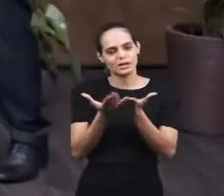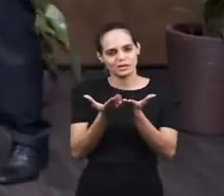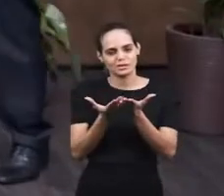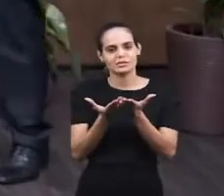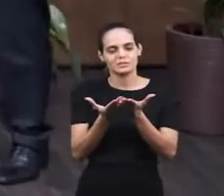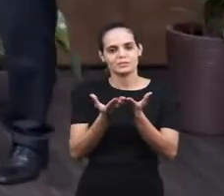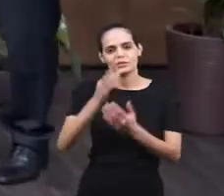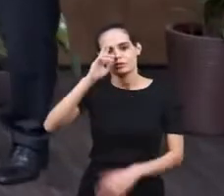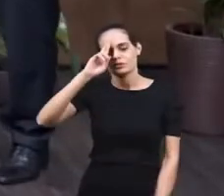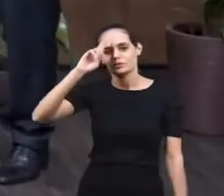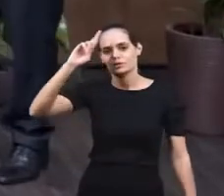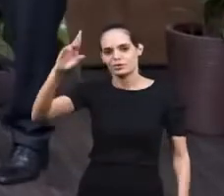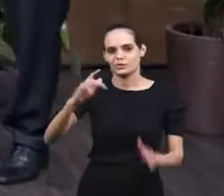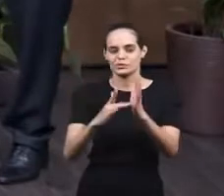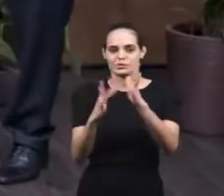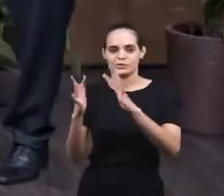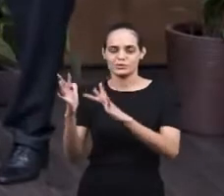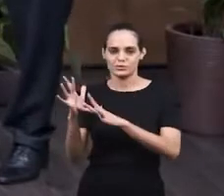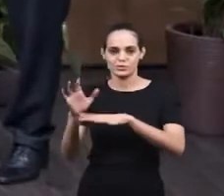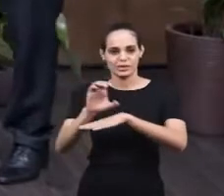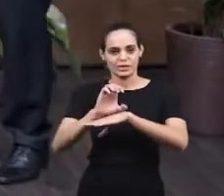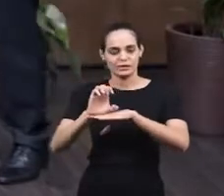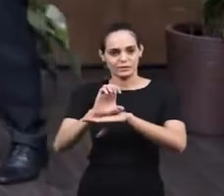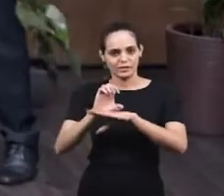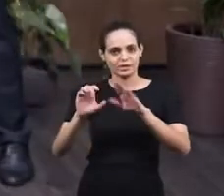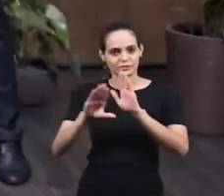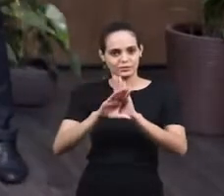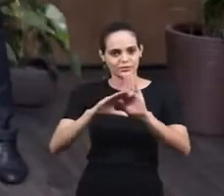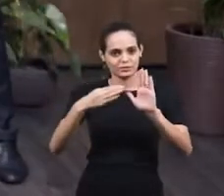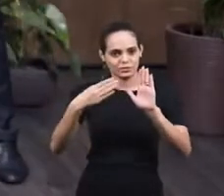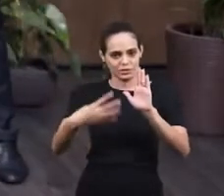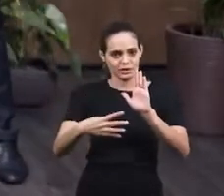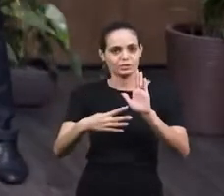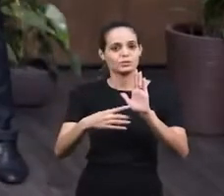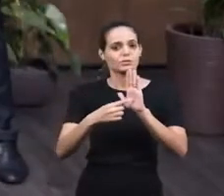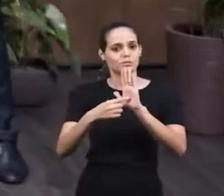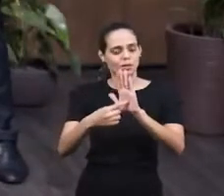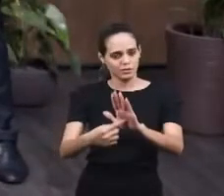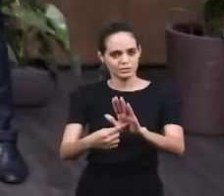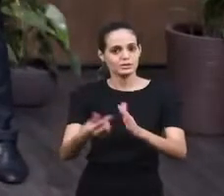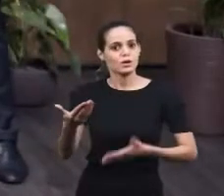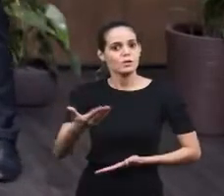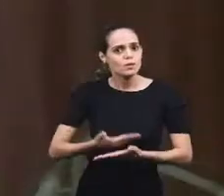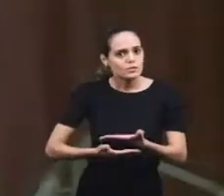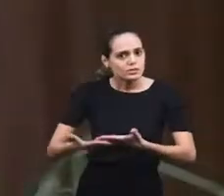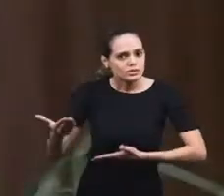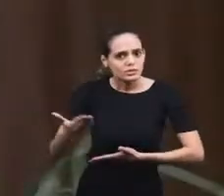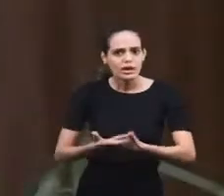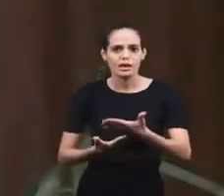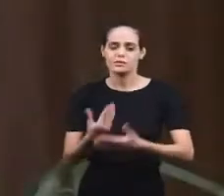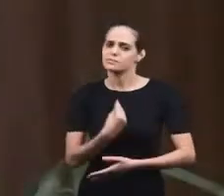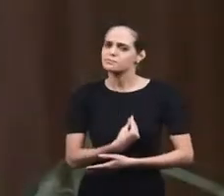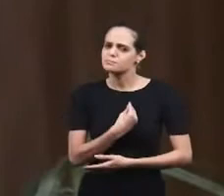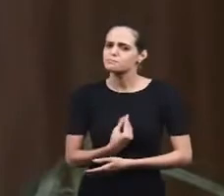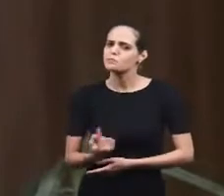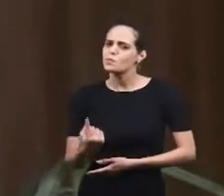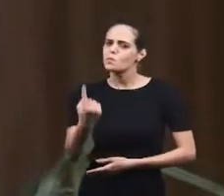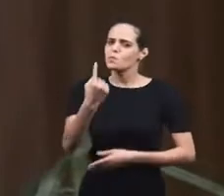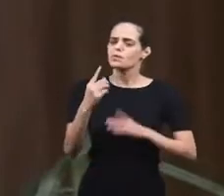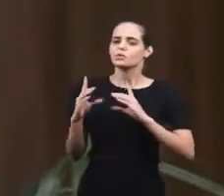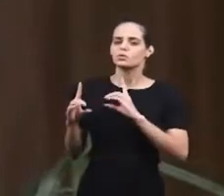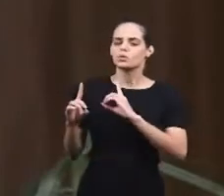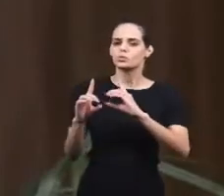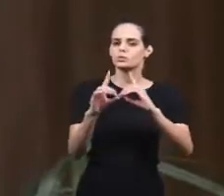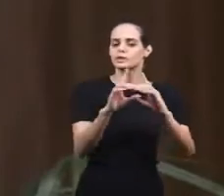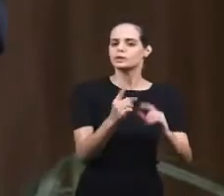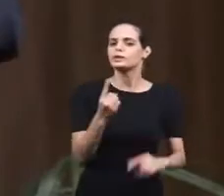in Jesus, and here we see in Ephesians chapter 4, the believers live the same doctrine. They are